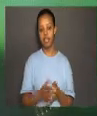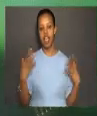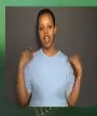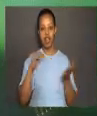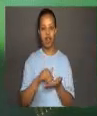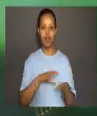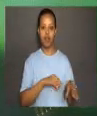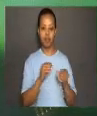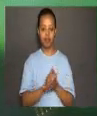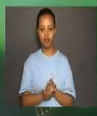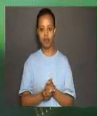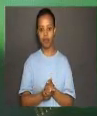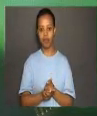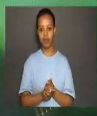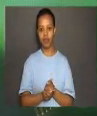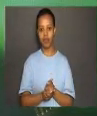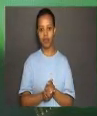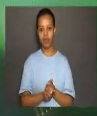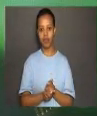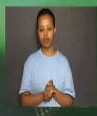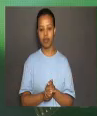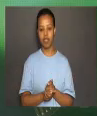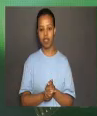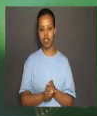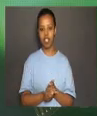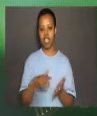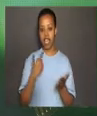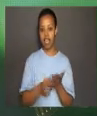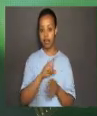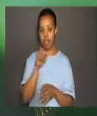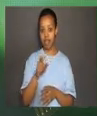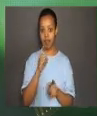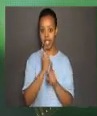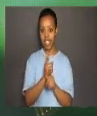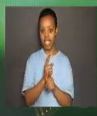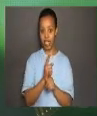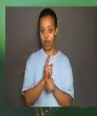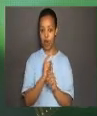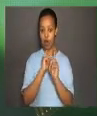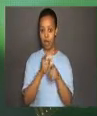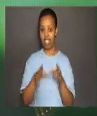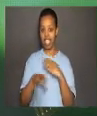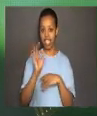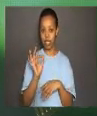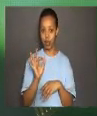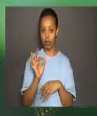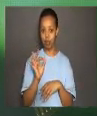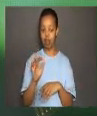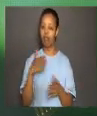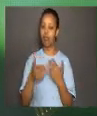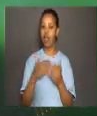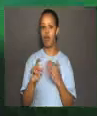Hello again, students. You may find that the correct answer is deceptively